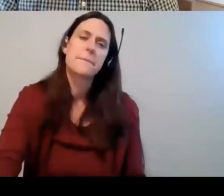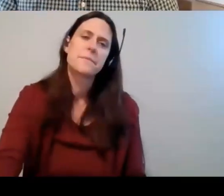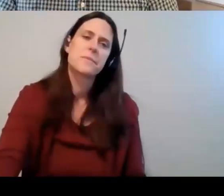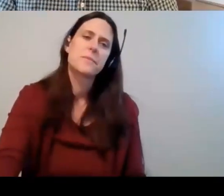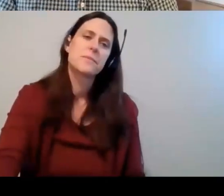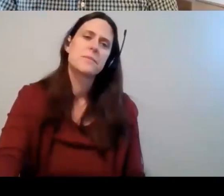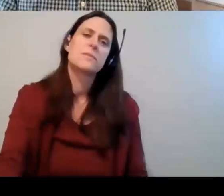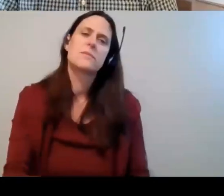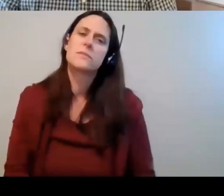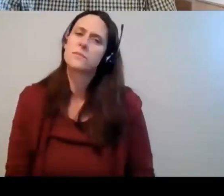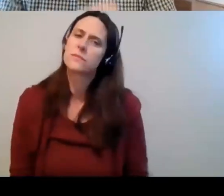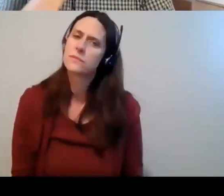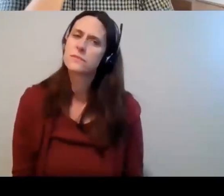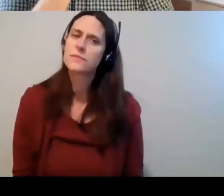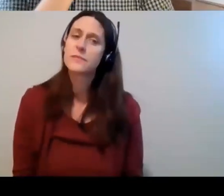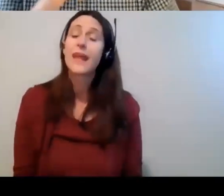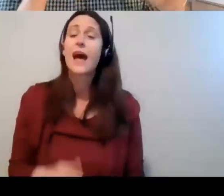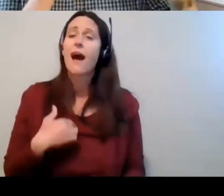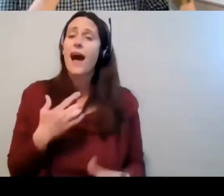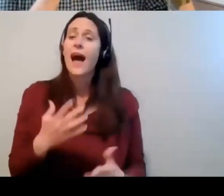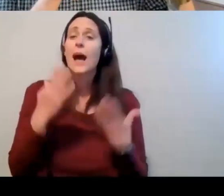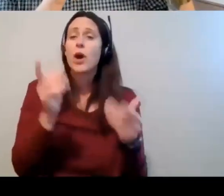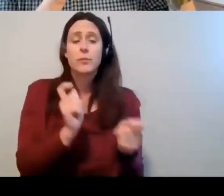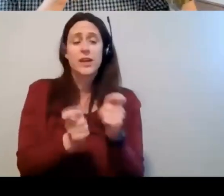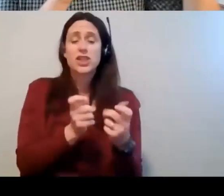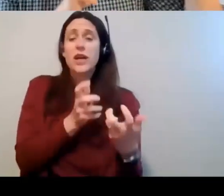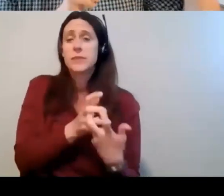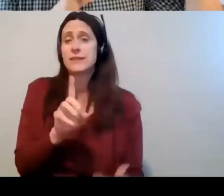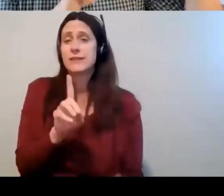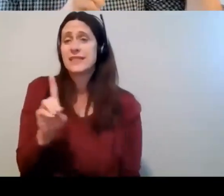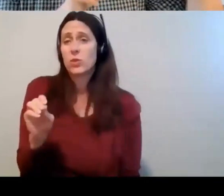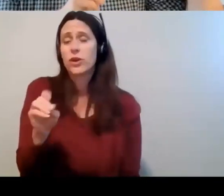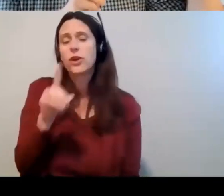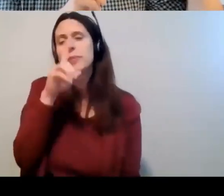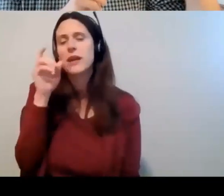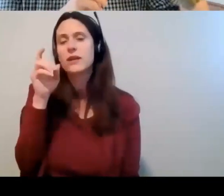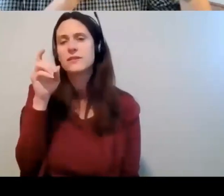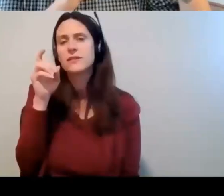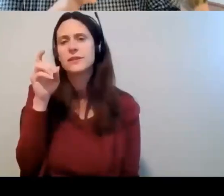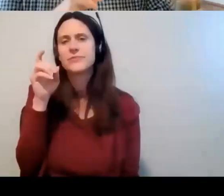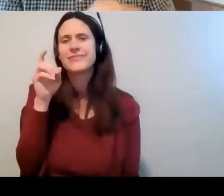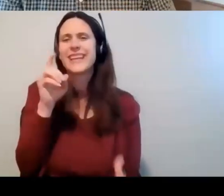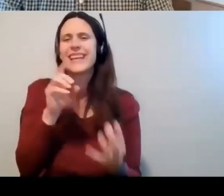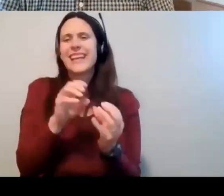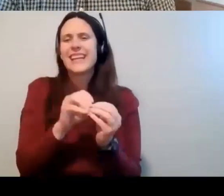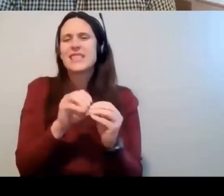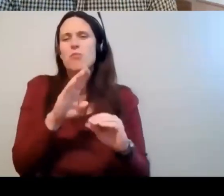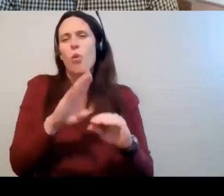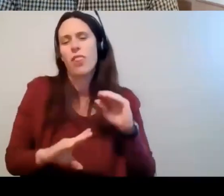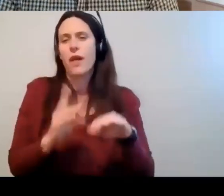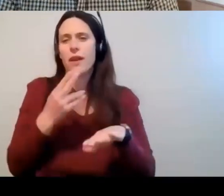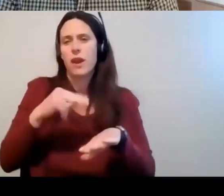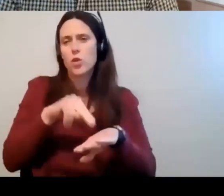The reason I brought up adjustment disorder earlier is because it's all about what's more than what we would consider a normative